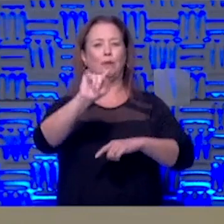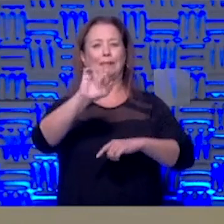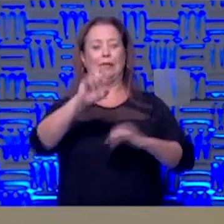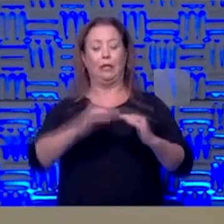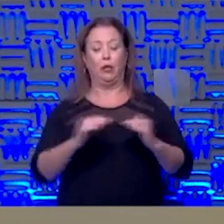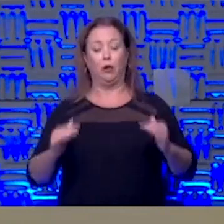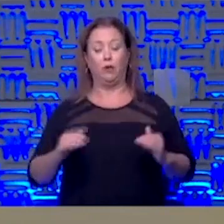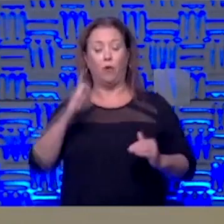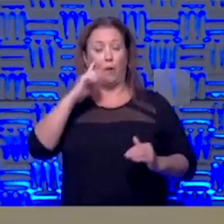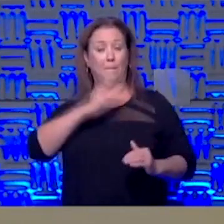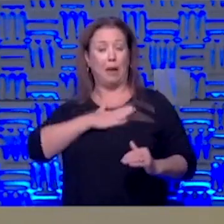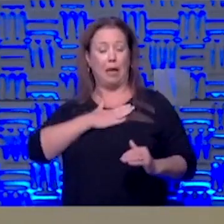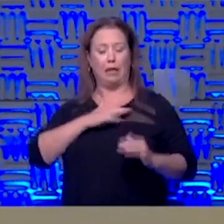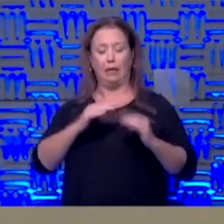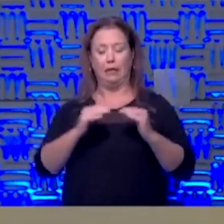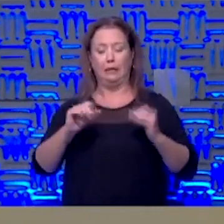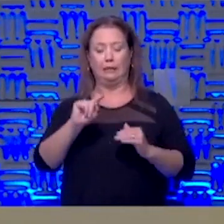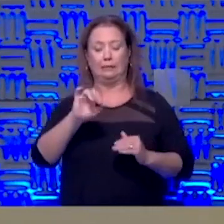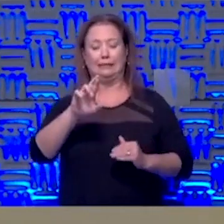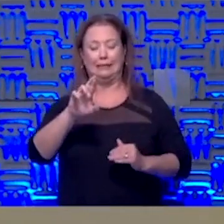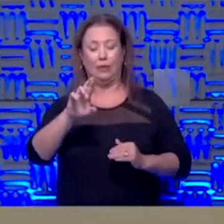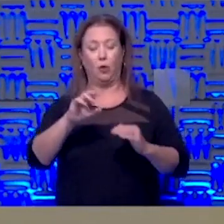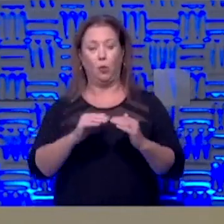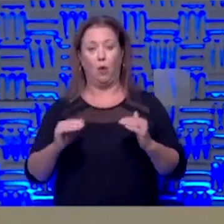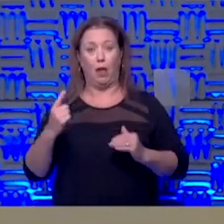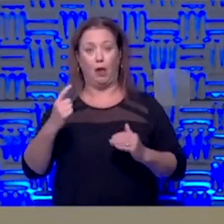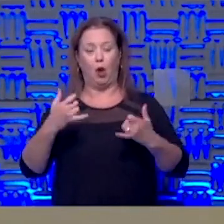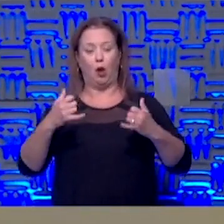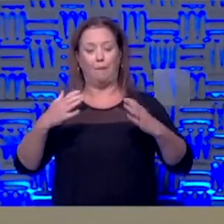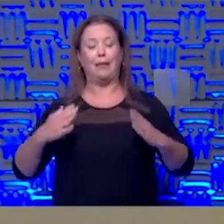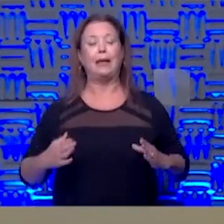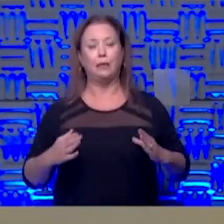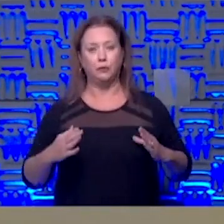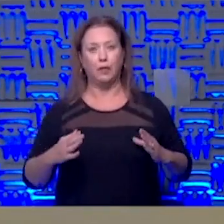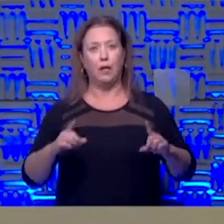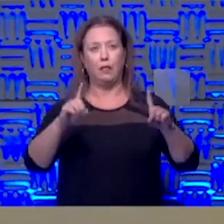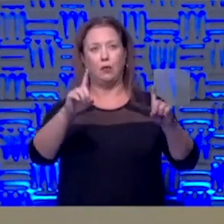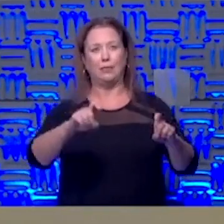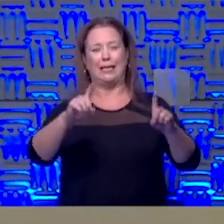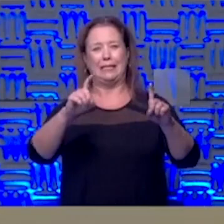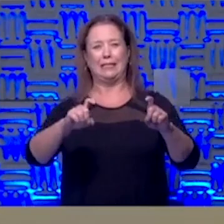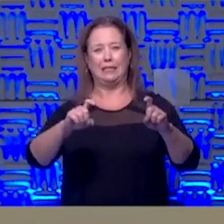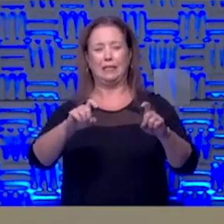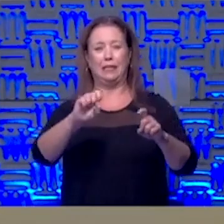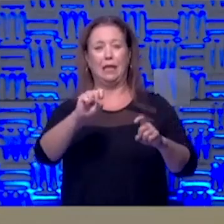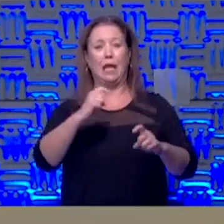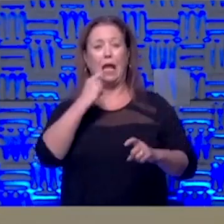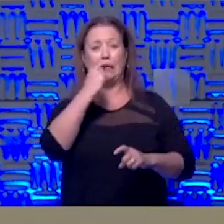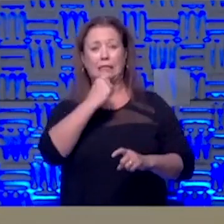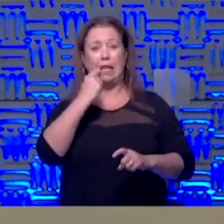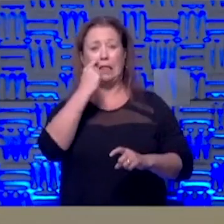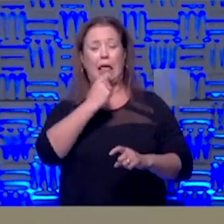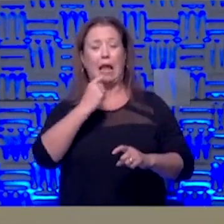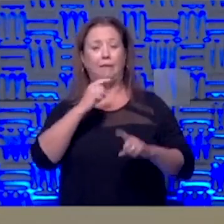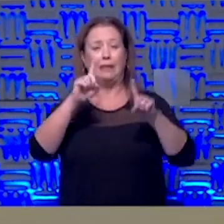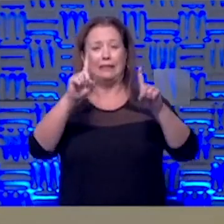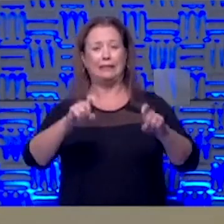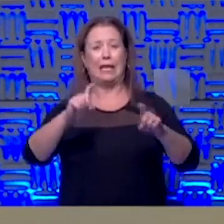from the tier 1 perspective. Our players are being tested a saliva test every other